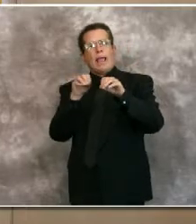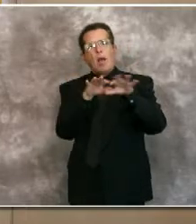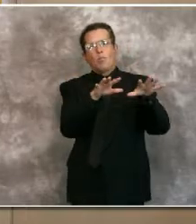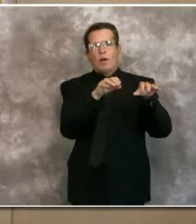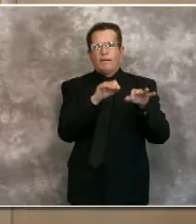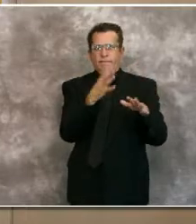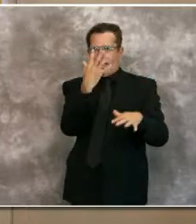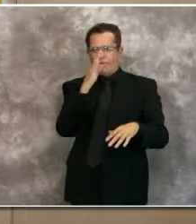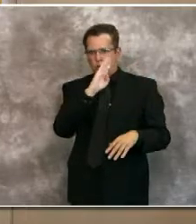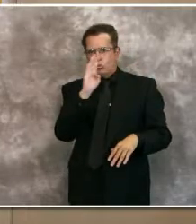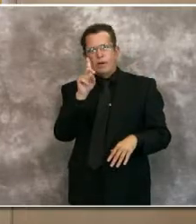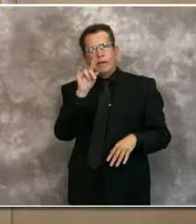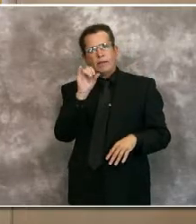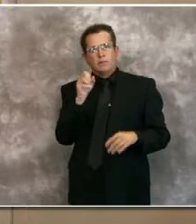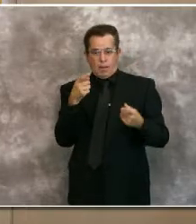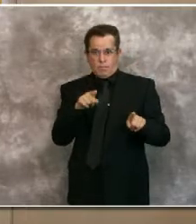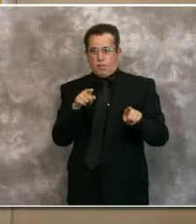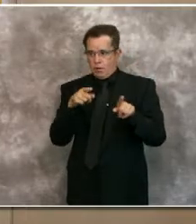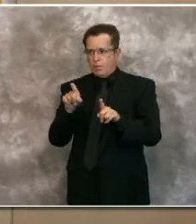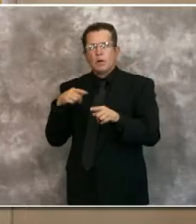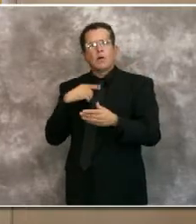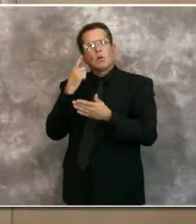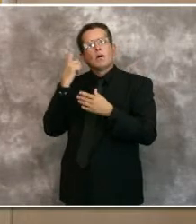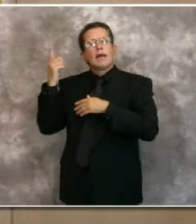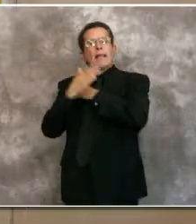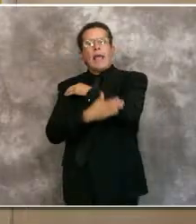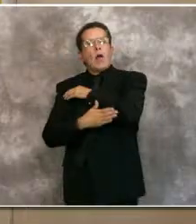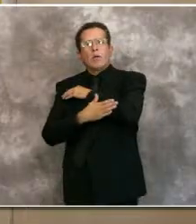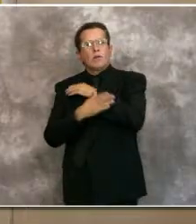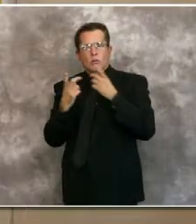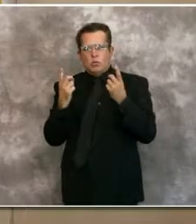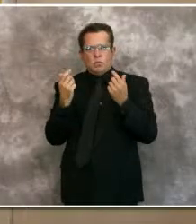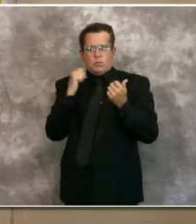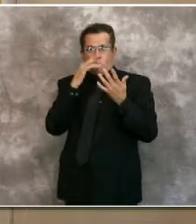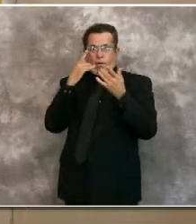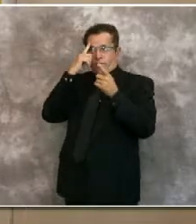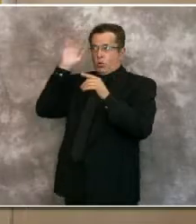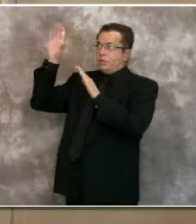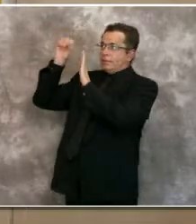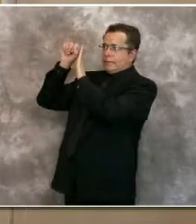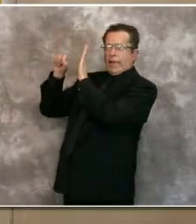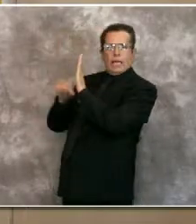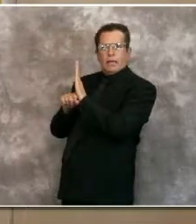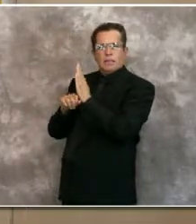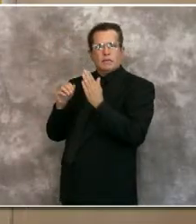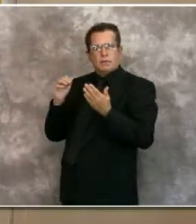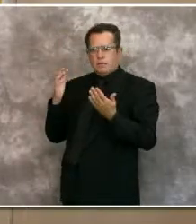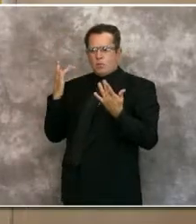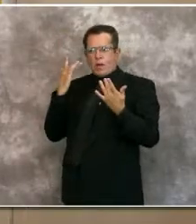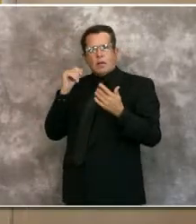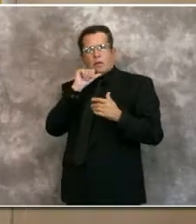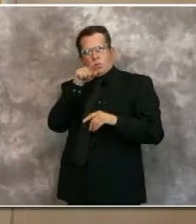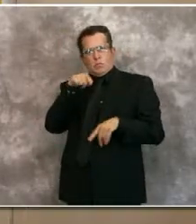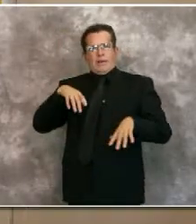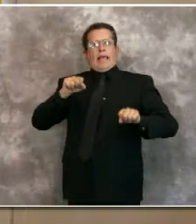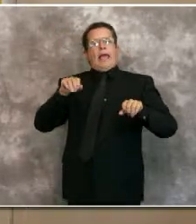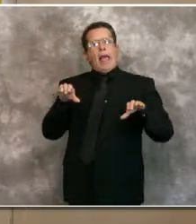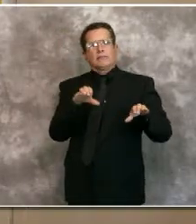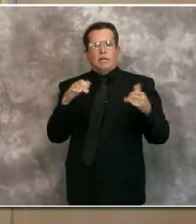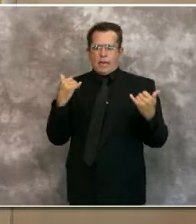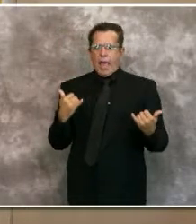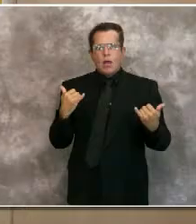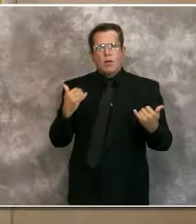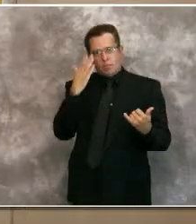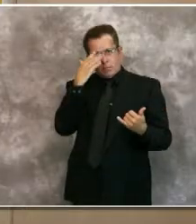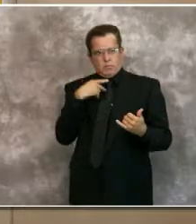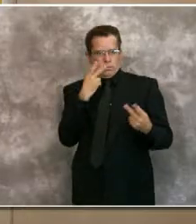What meaningful action is the county taking beyond waiting for state guidance? It doesn't seem as though you're taking any real action as a result of